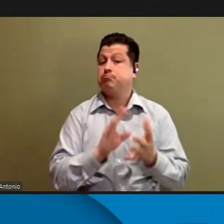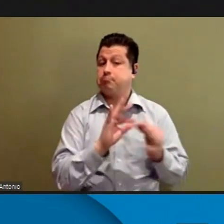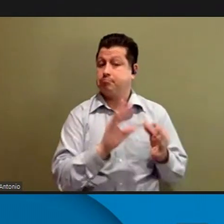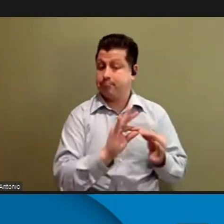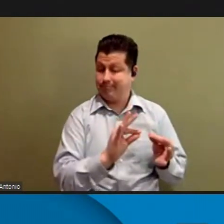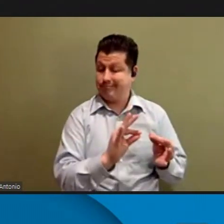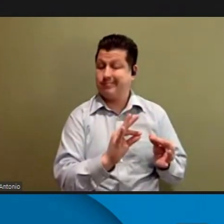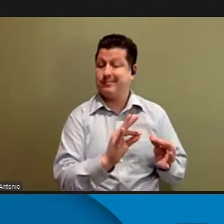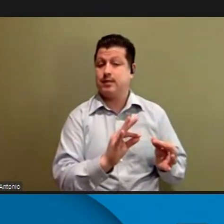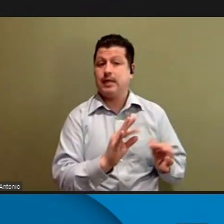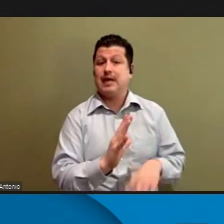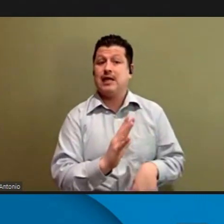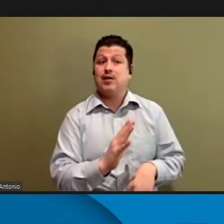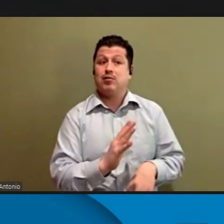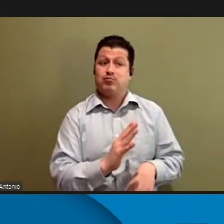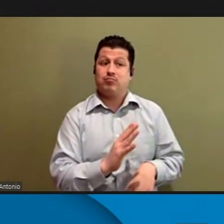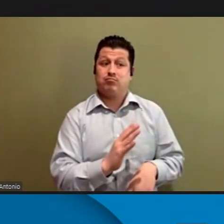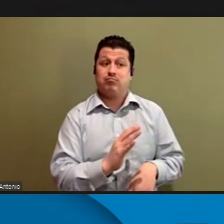vaccination, the